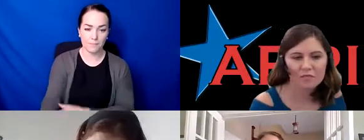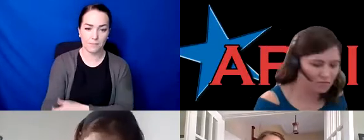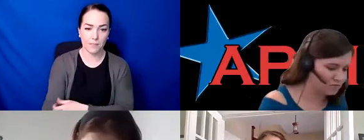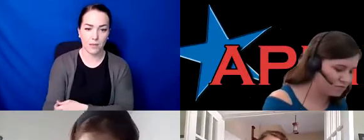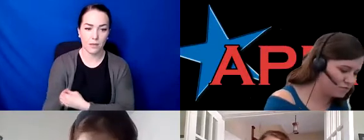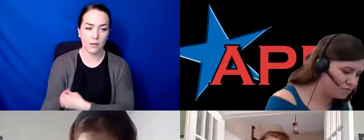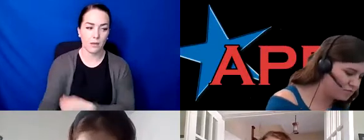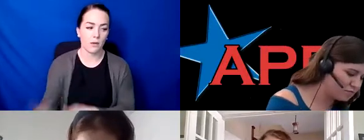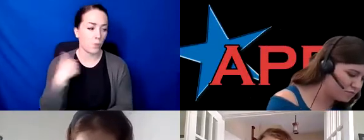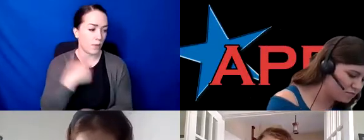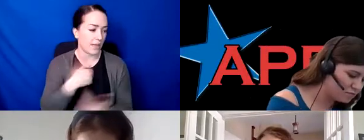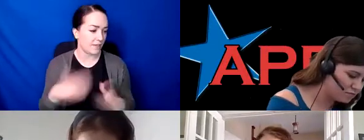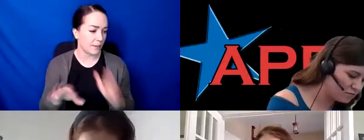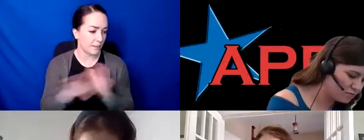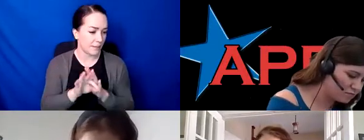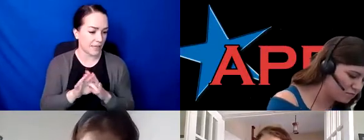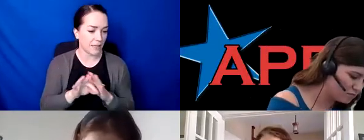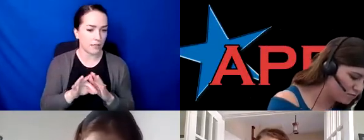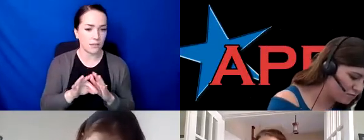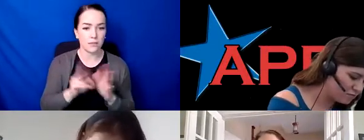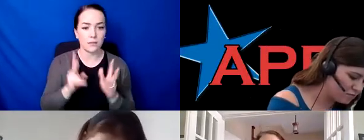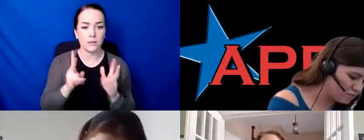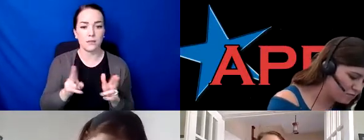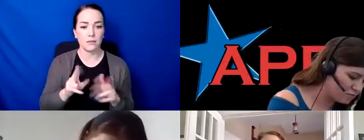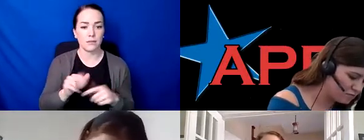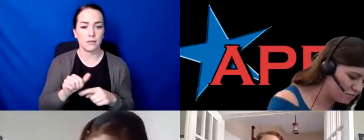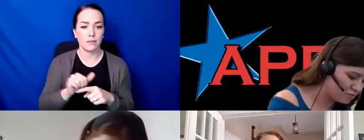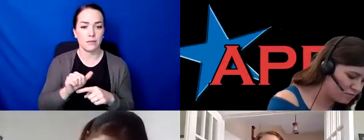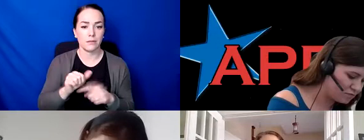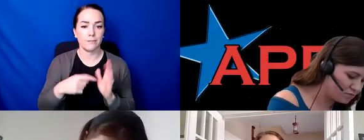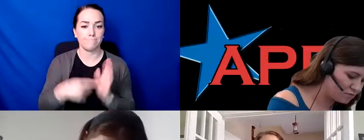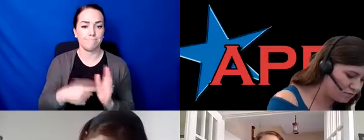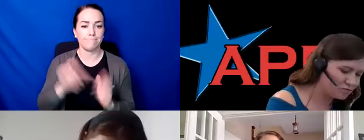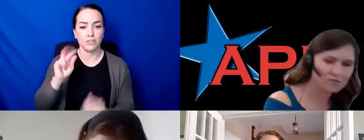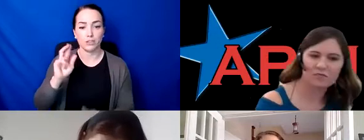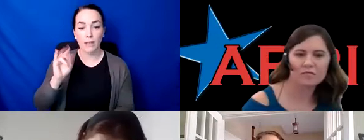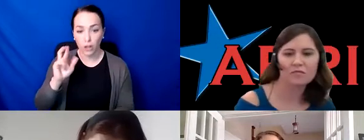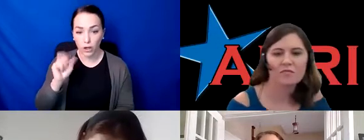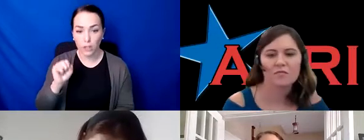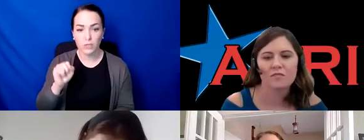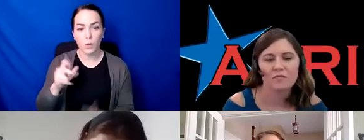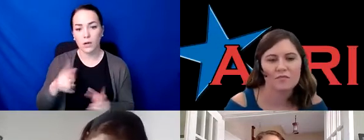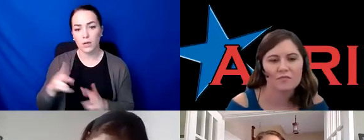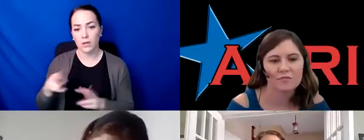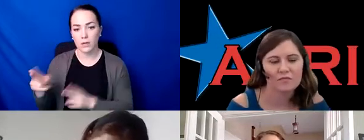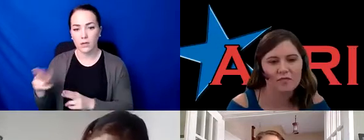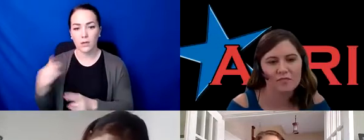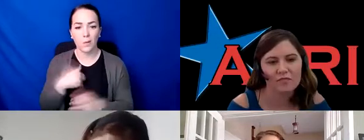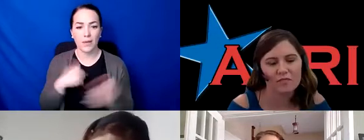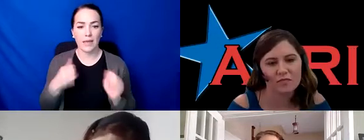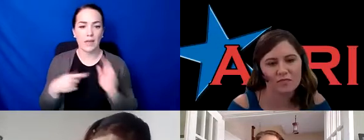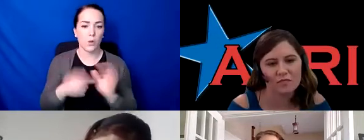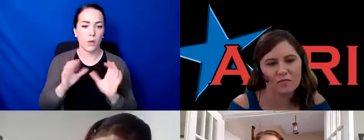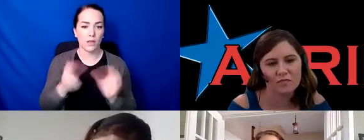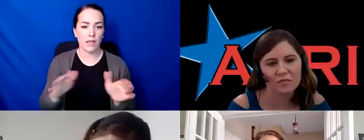We've picked like trailers and bits and pieces to show that we could potentially show in a classroom, but